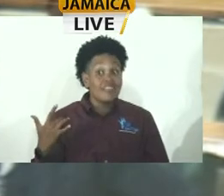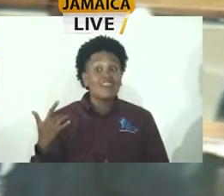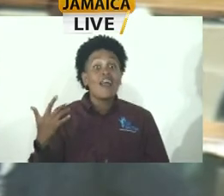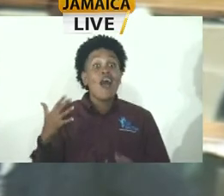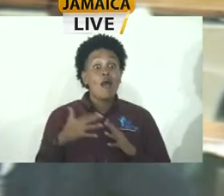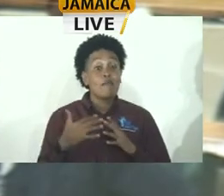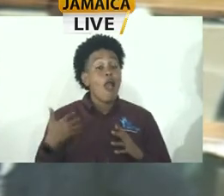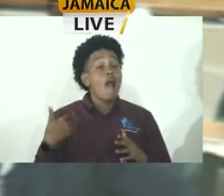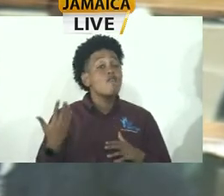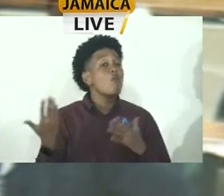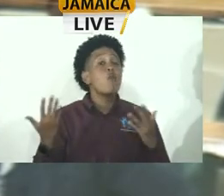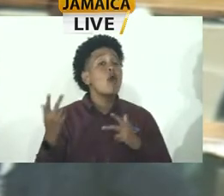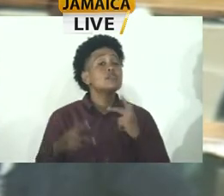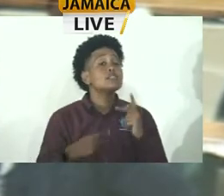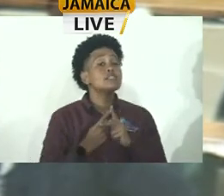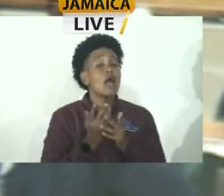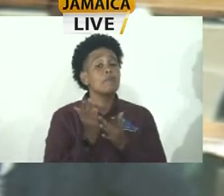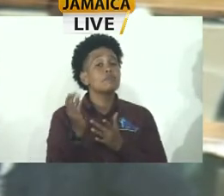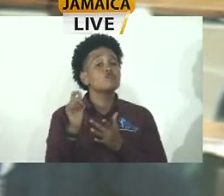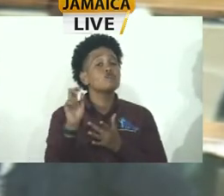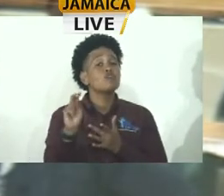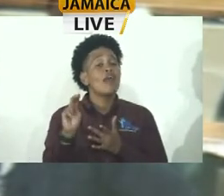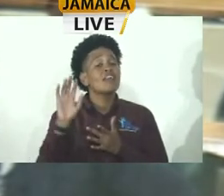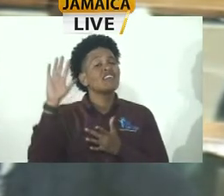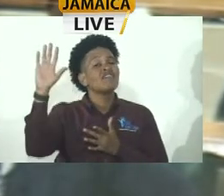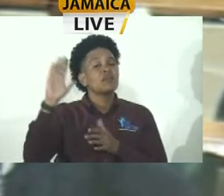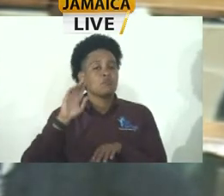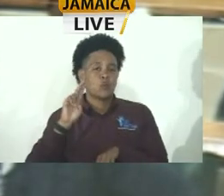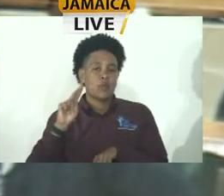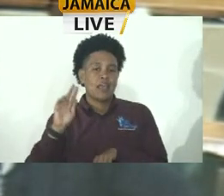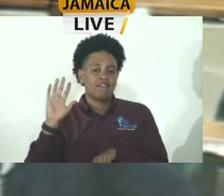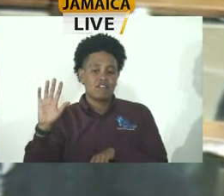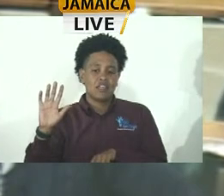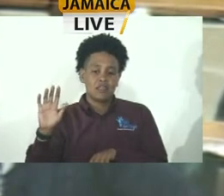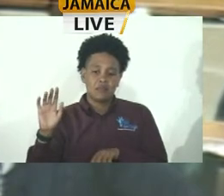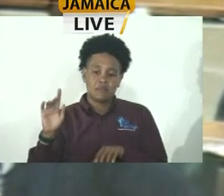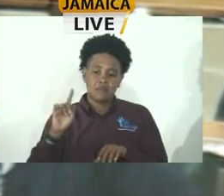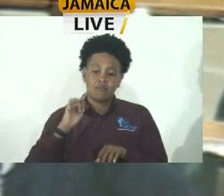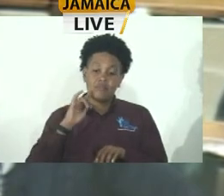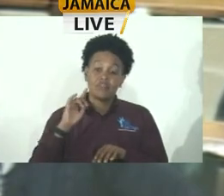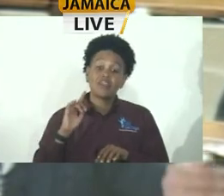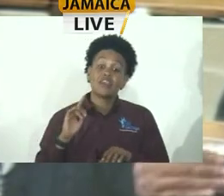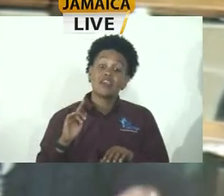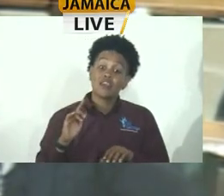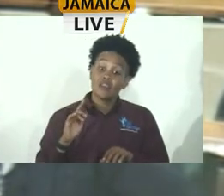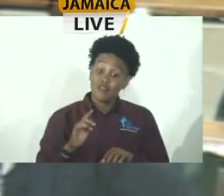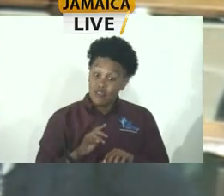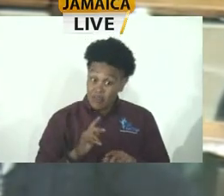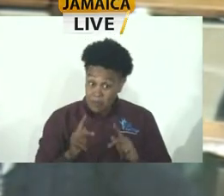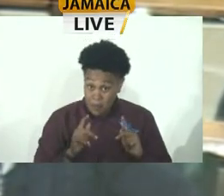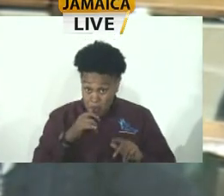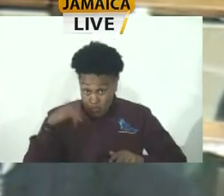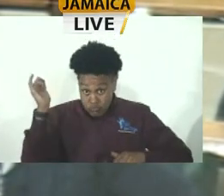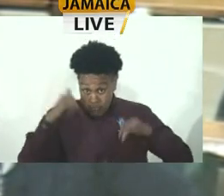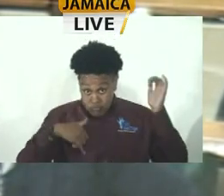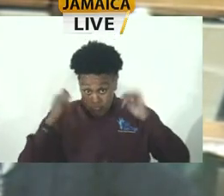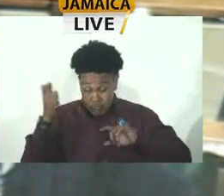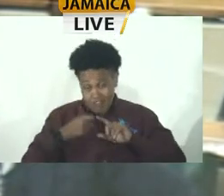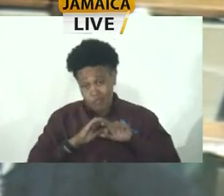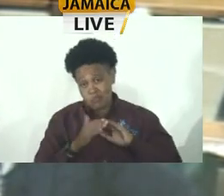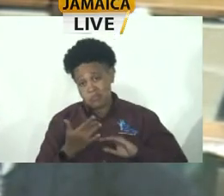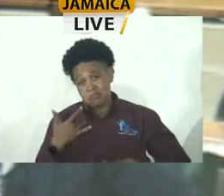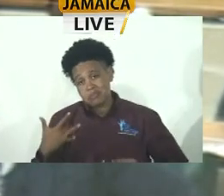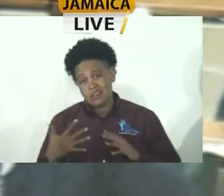and the united states being the main destination for jamaicans who are traveling outboard so